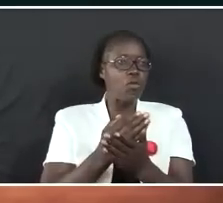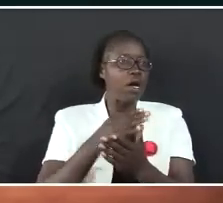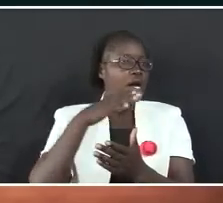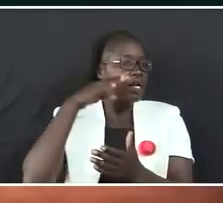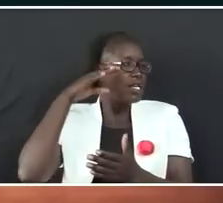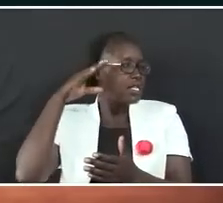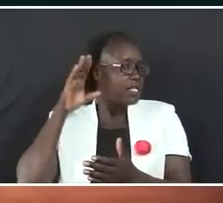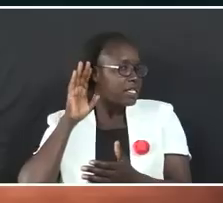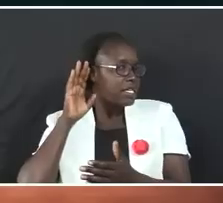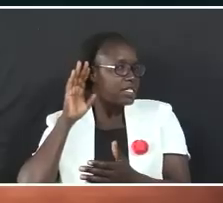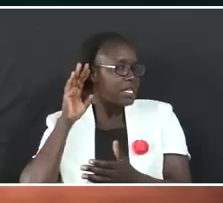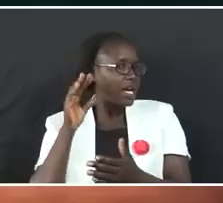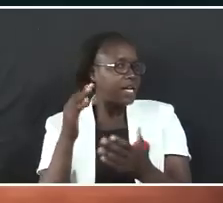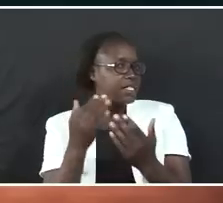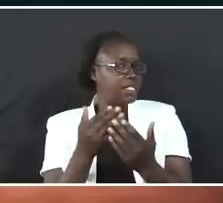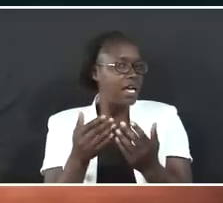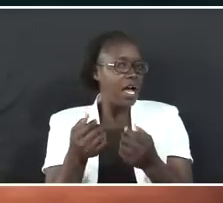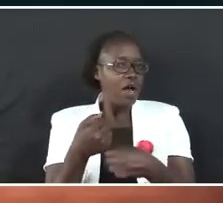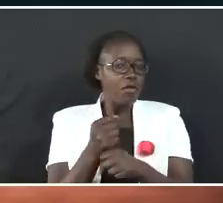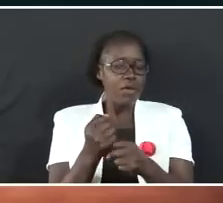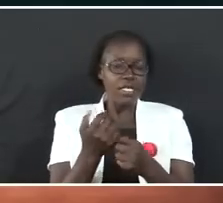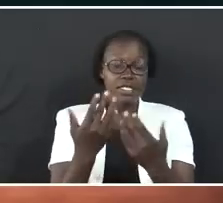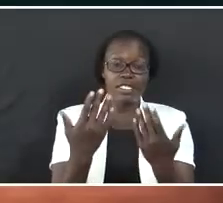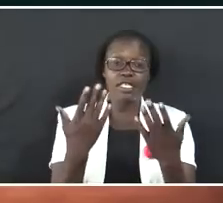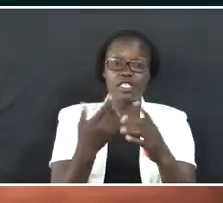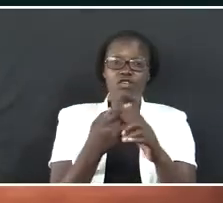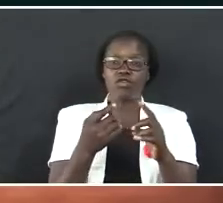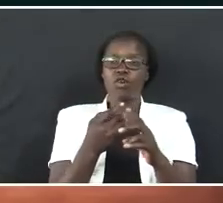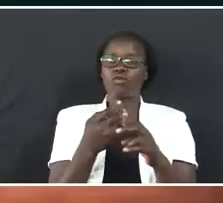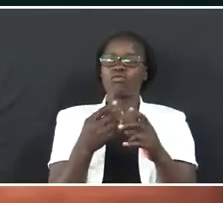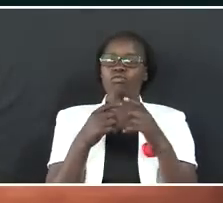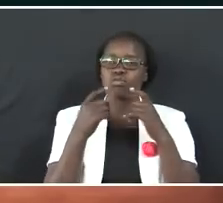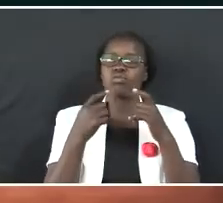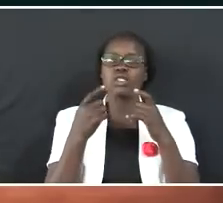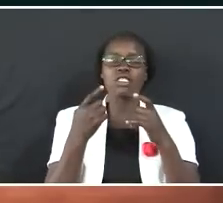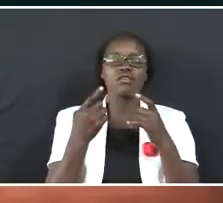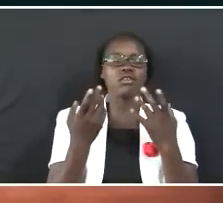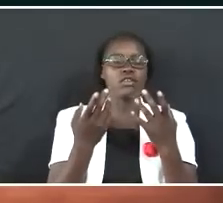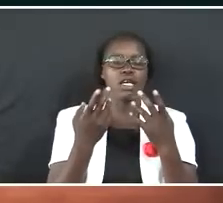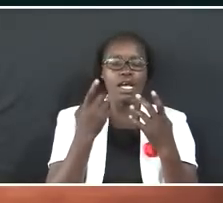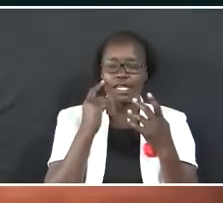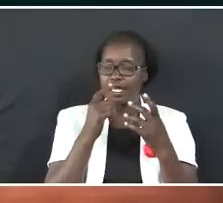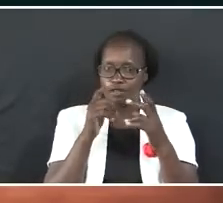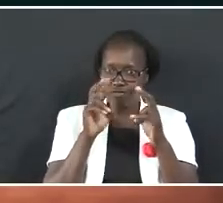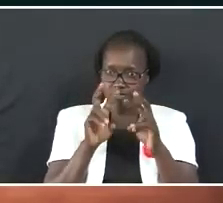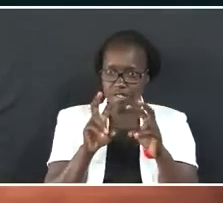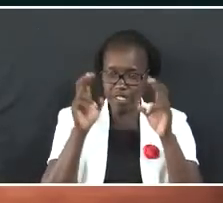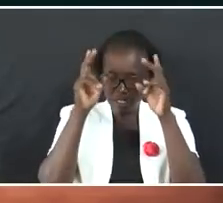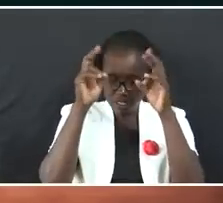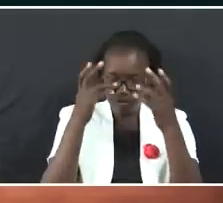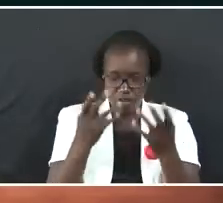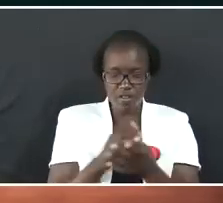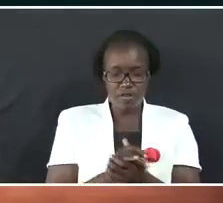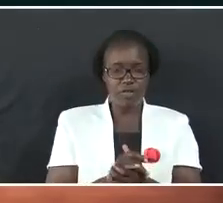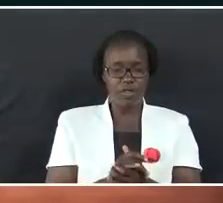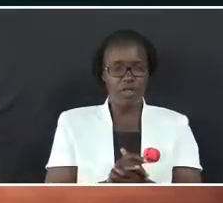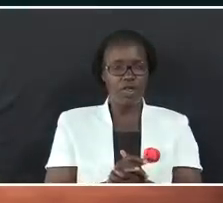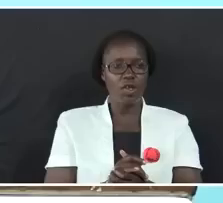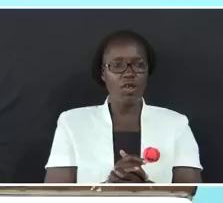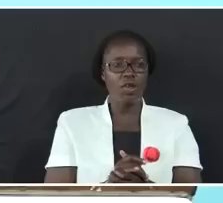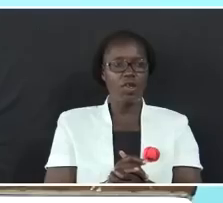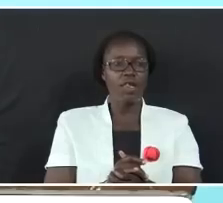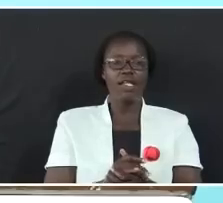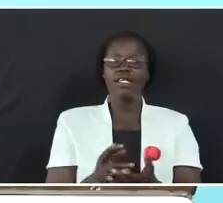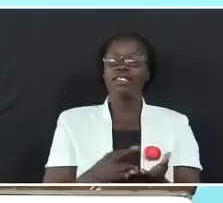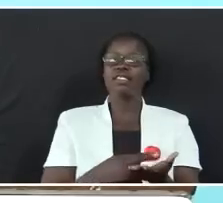blood, and shutteth his eyes from seeing evil. Praise the Lord. It is